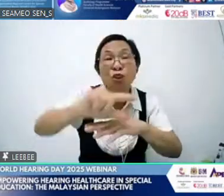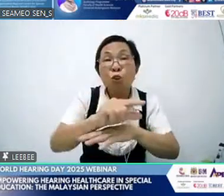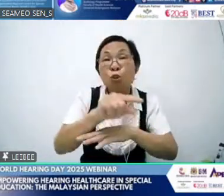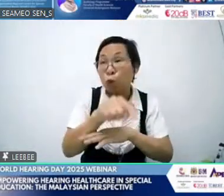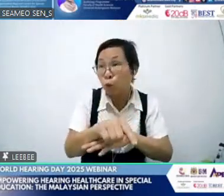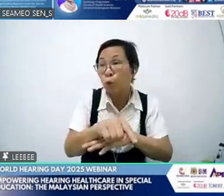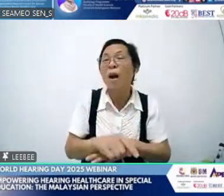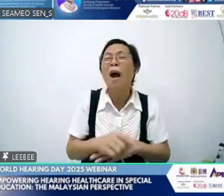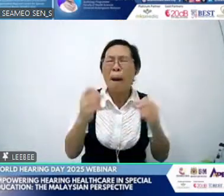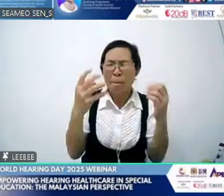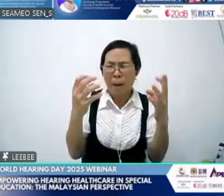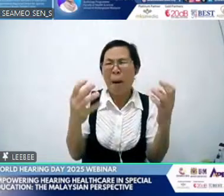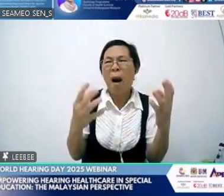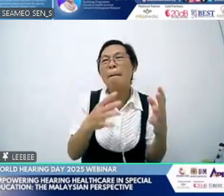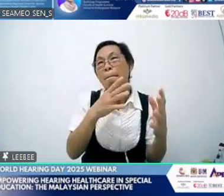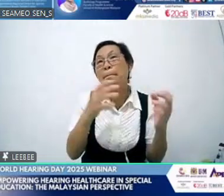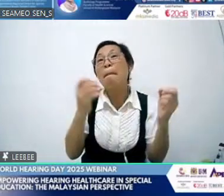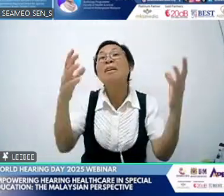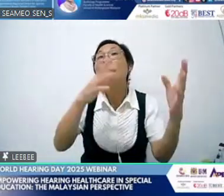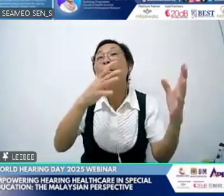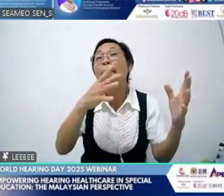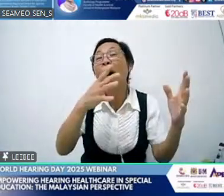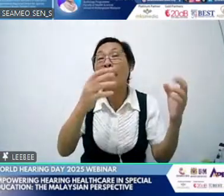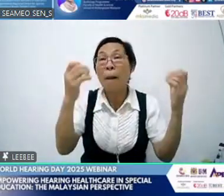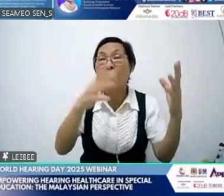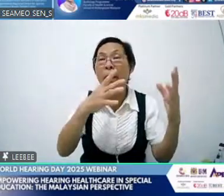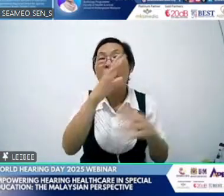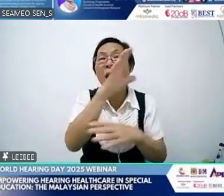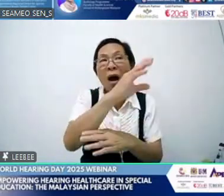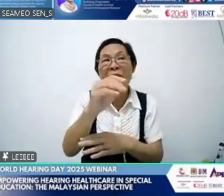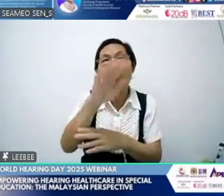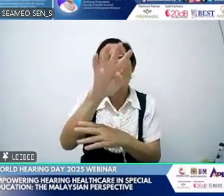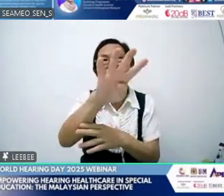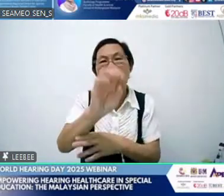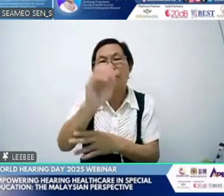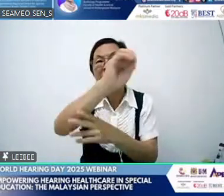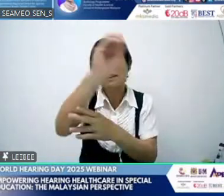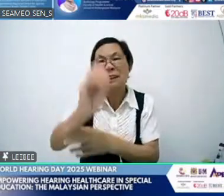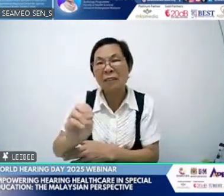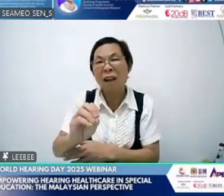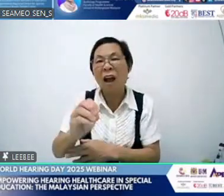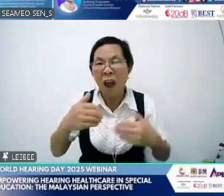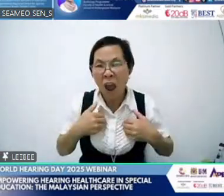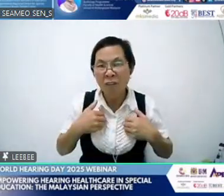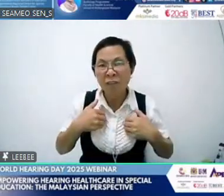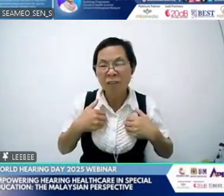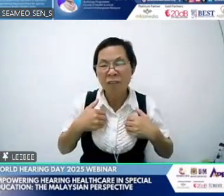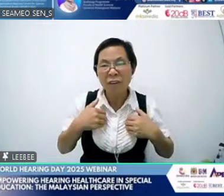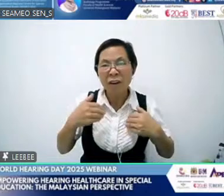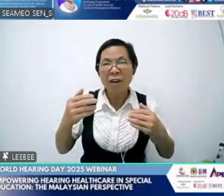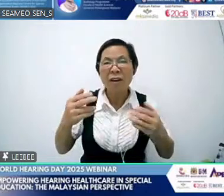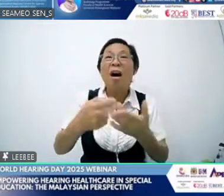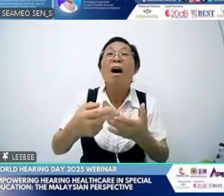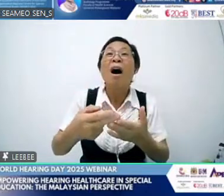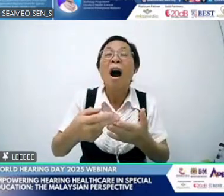majority of them were mothers, and 40% had a tertiary education